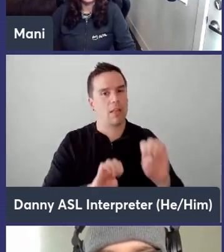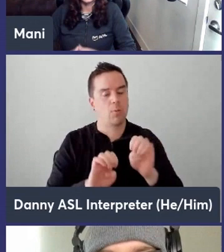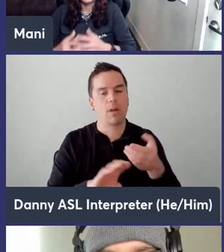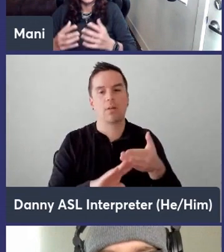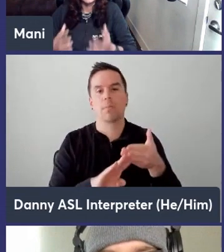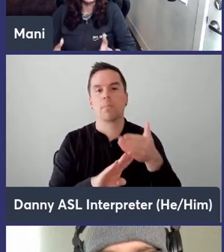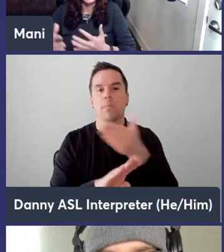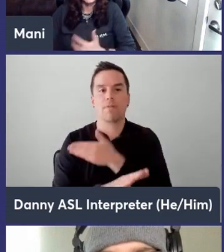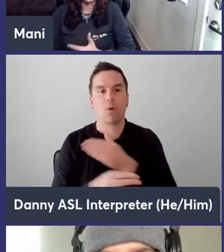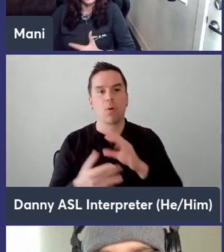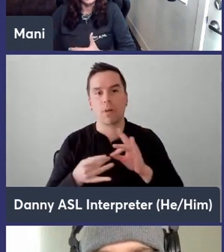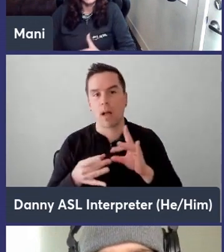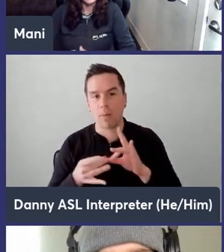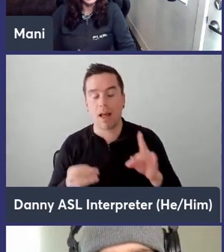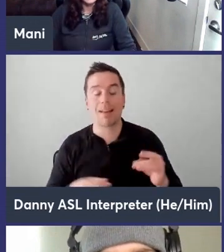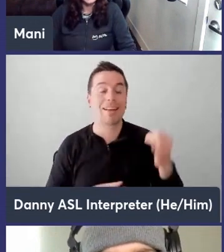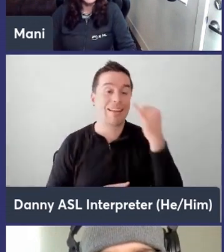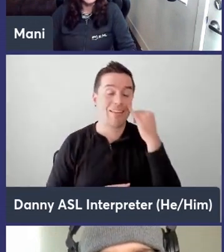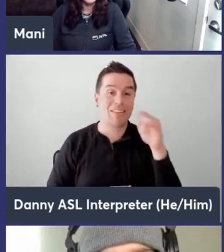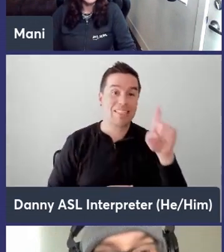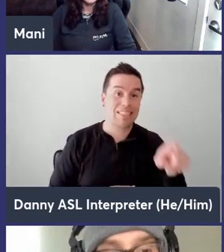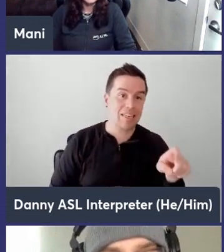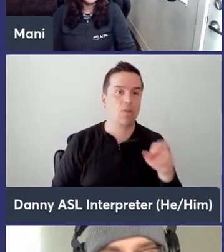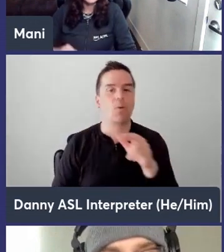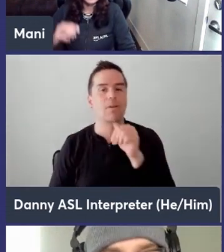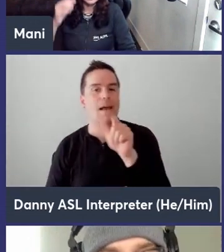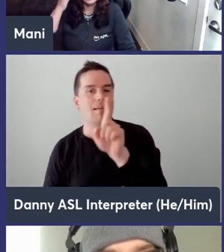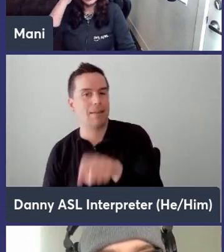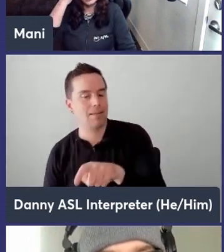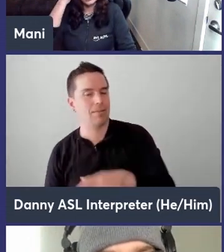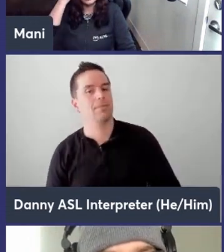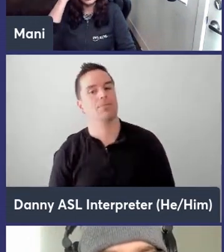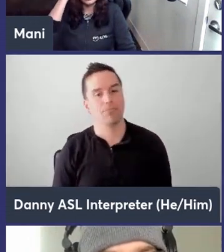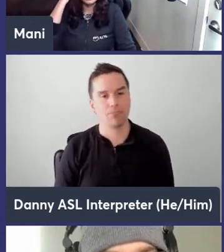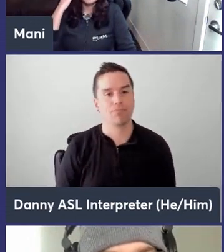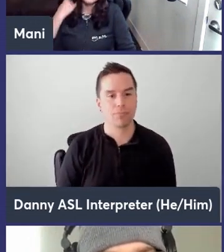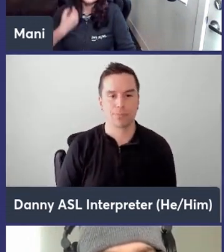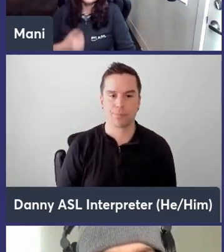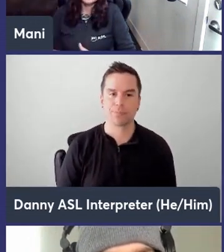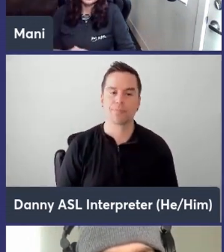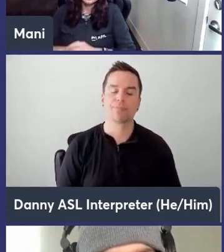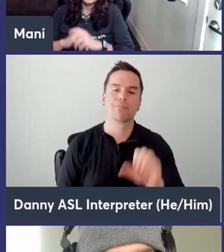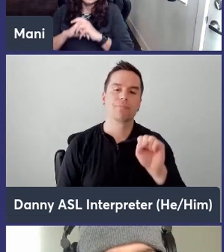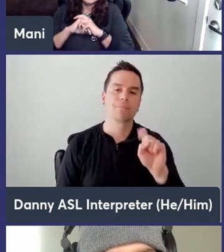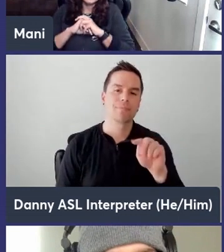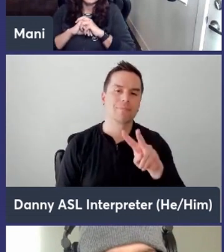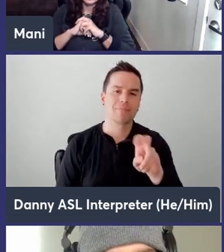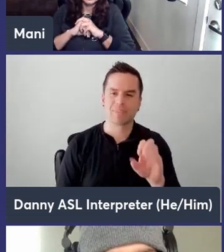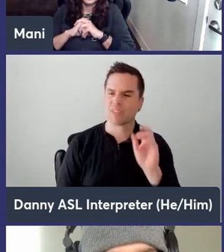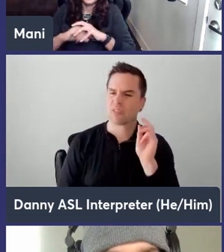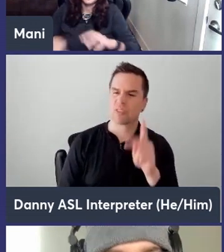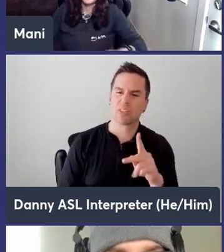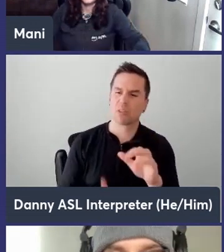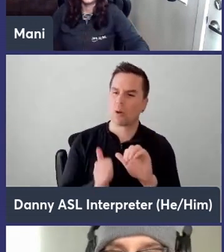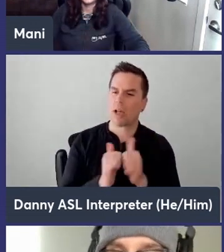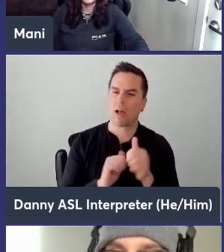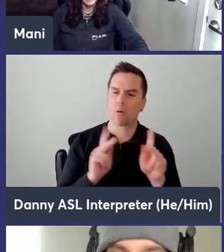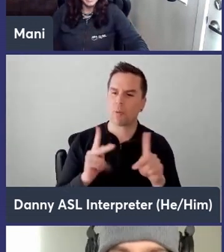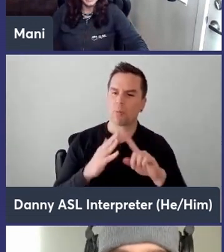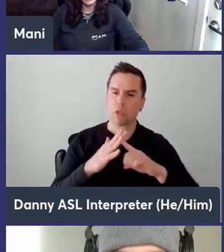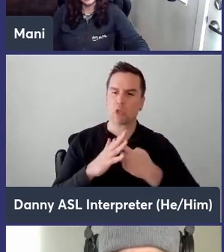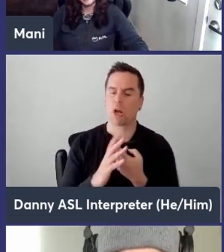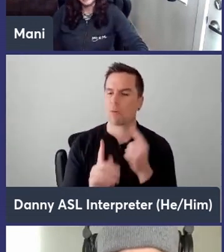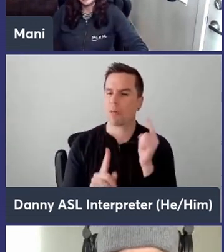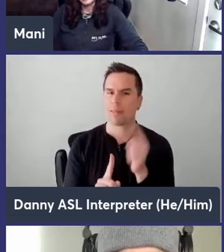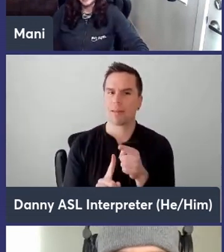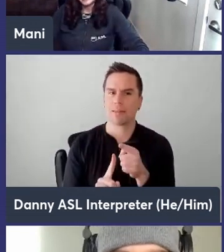on, okay, whether it's needed or not needed. Okay. So how do people get started with this? I mean, what's it look like?